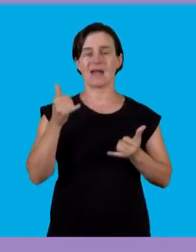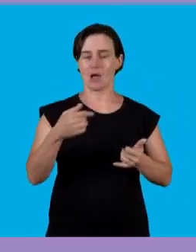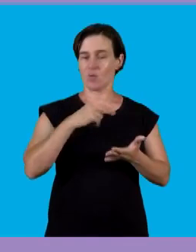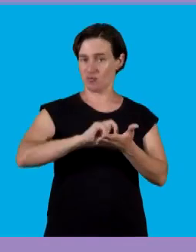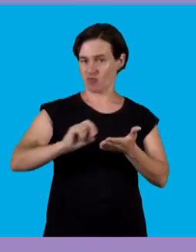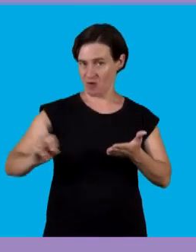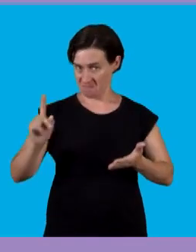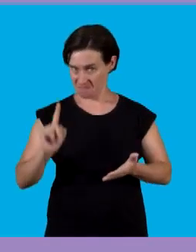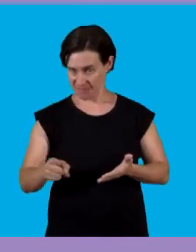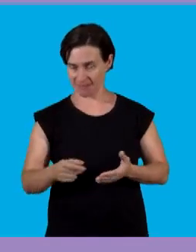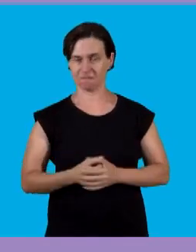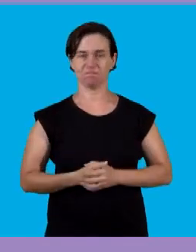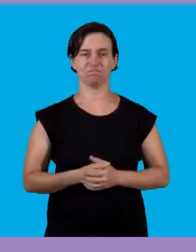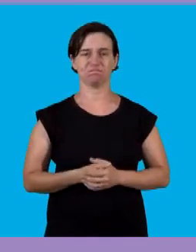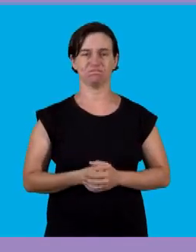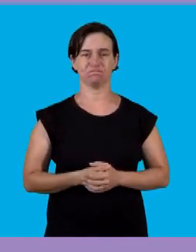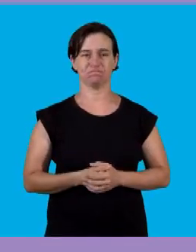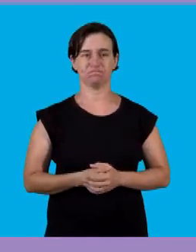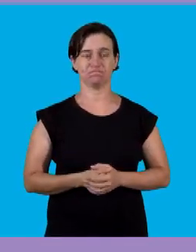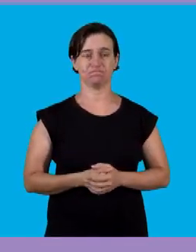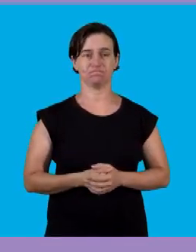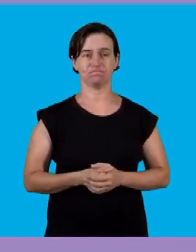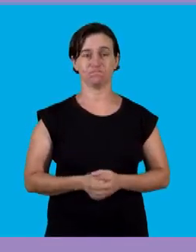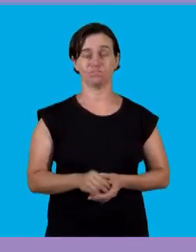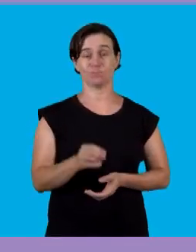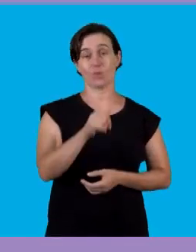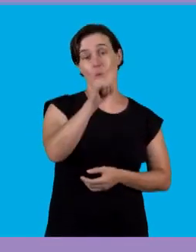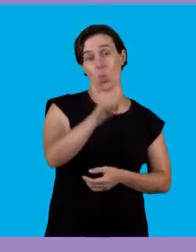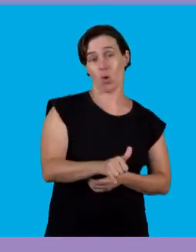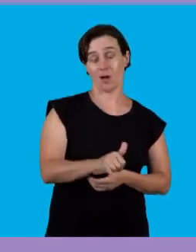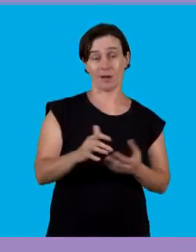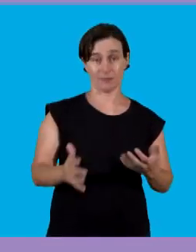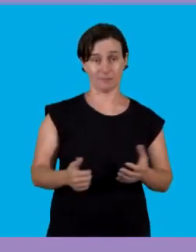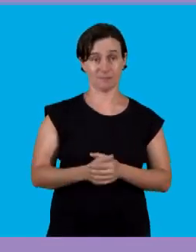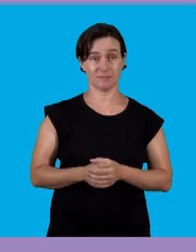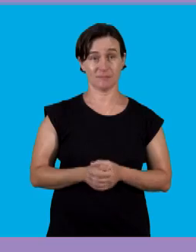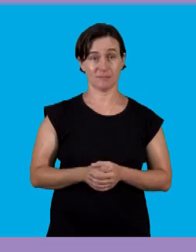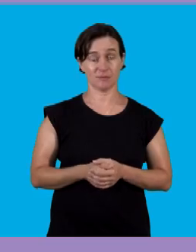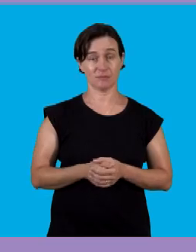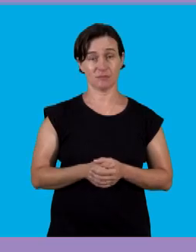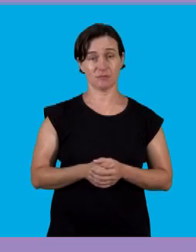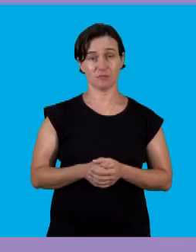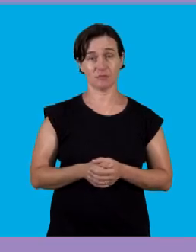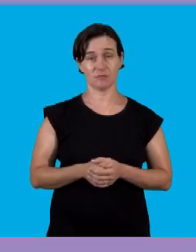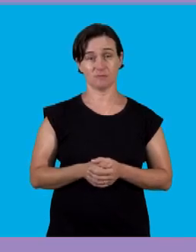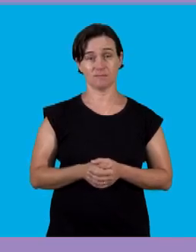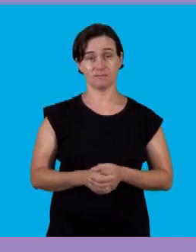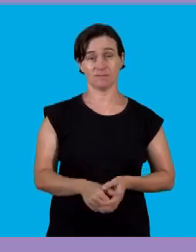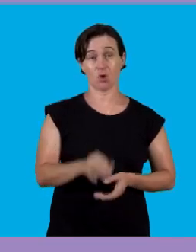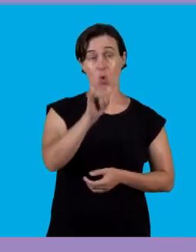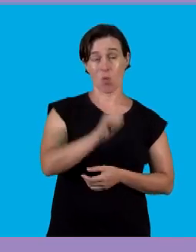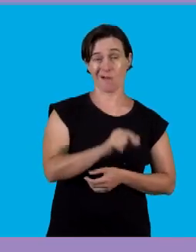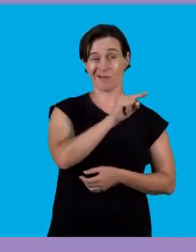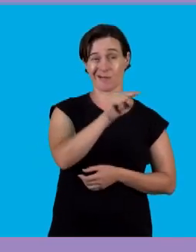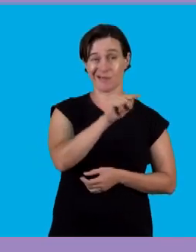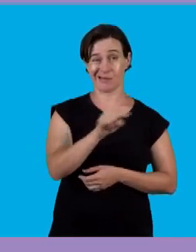that rule in an algebraic form. That is going to be the output value we get from multiplying